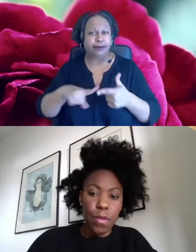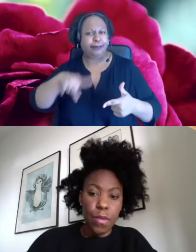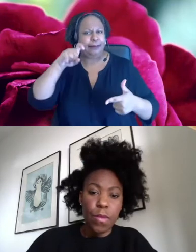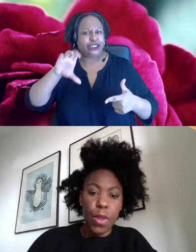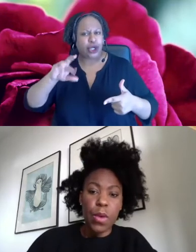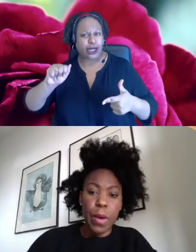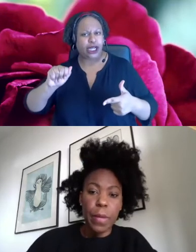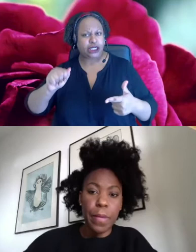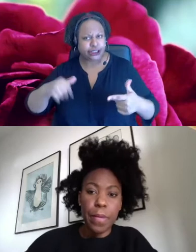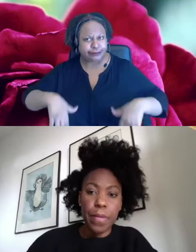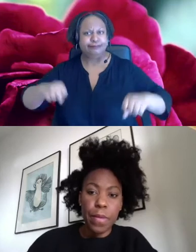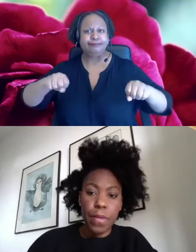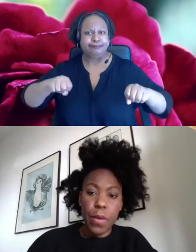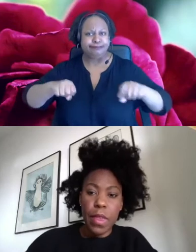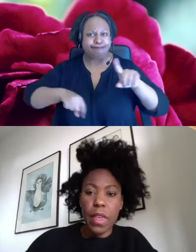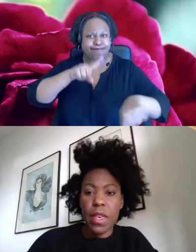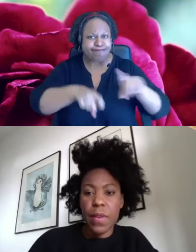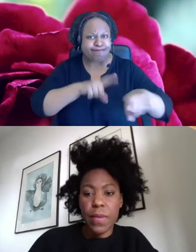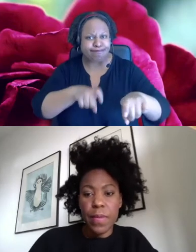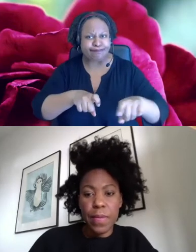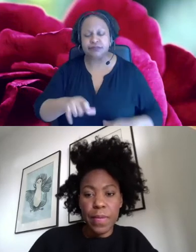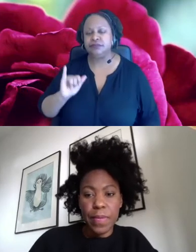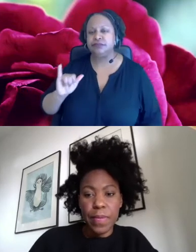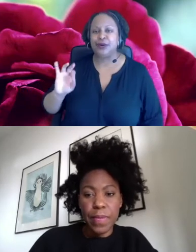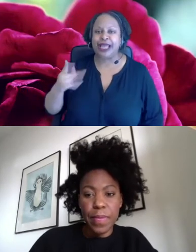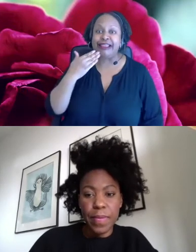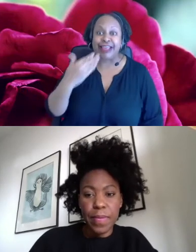CRA. Okay. Okay, thank you.